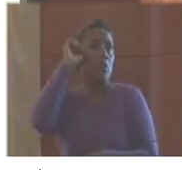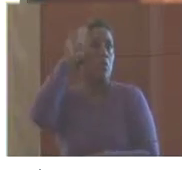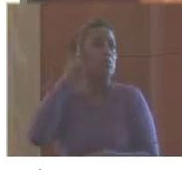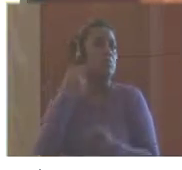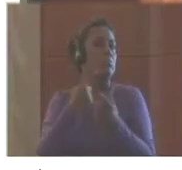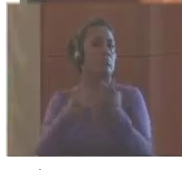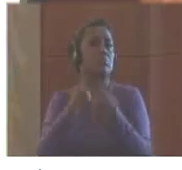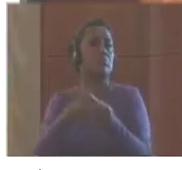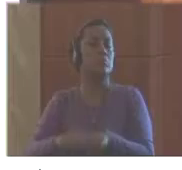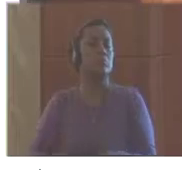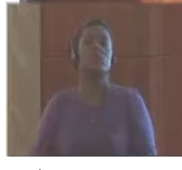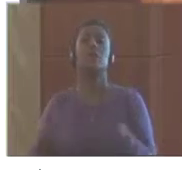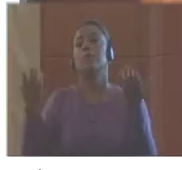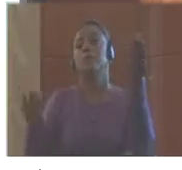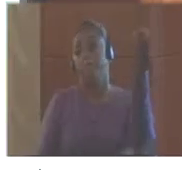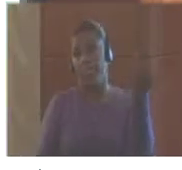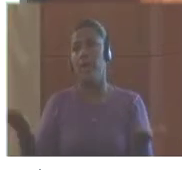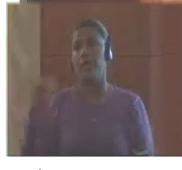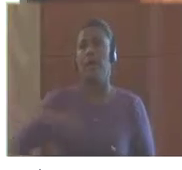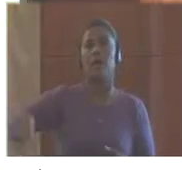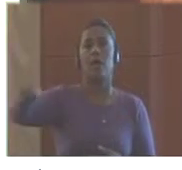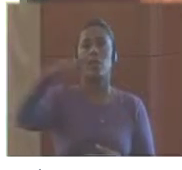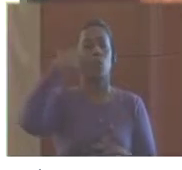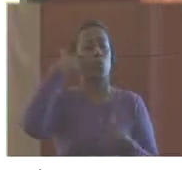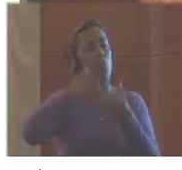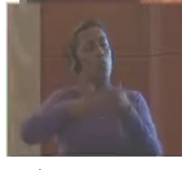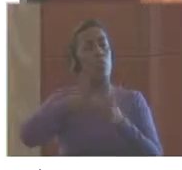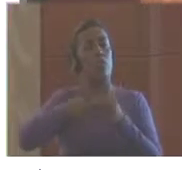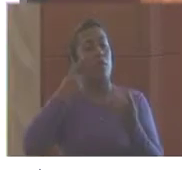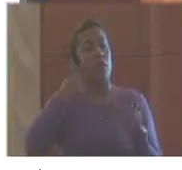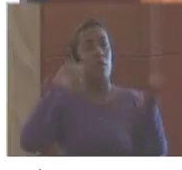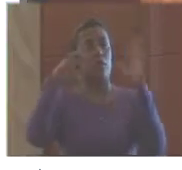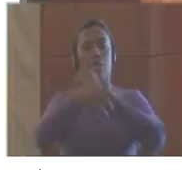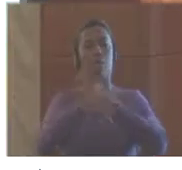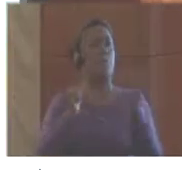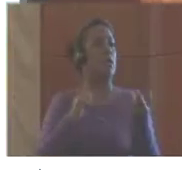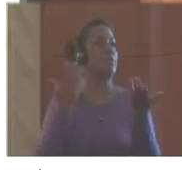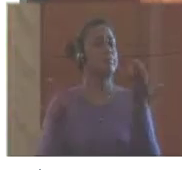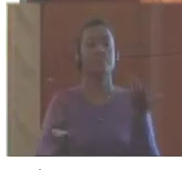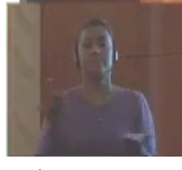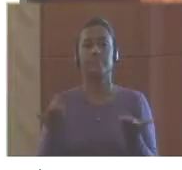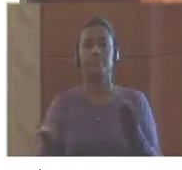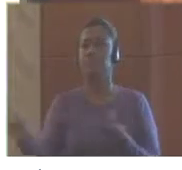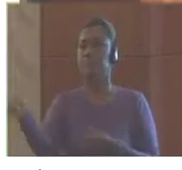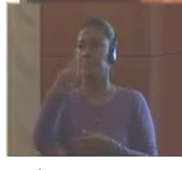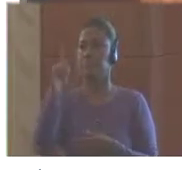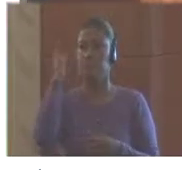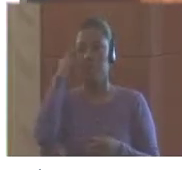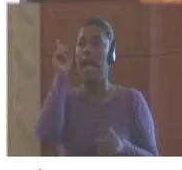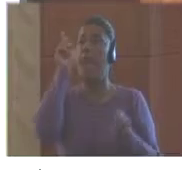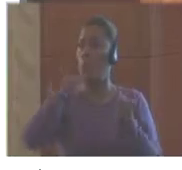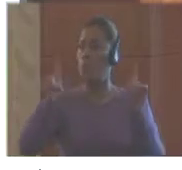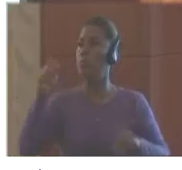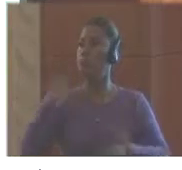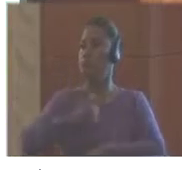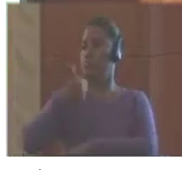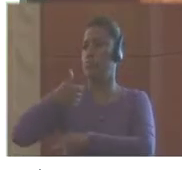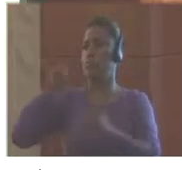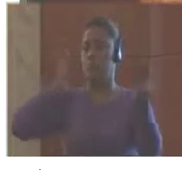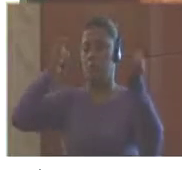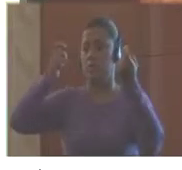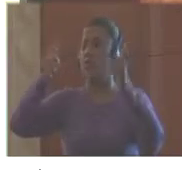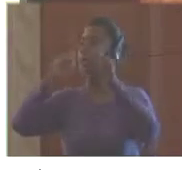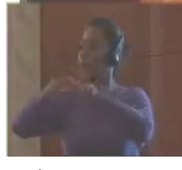surveys. Maybe also this will change the perception of the problem. It can probably change the perception in those who